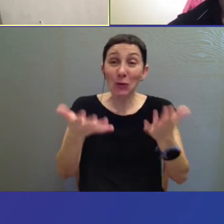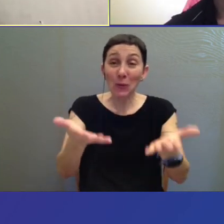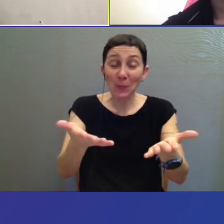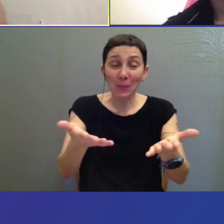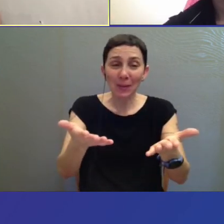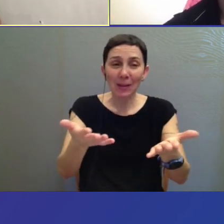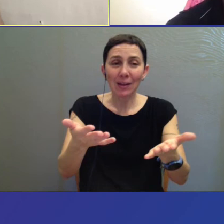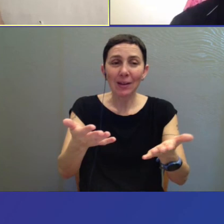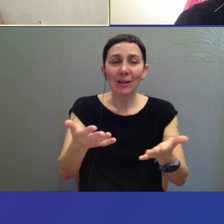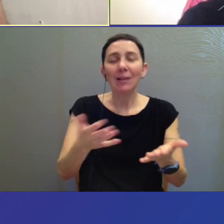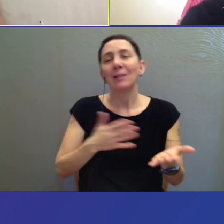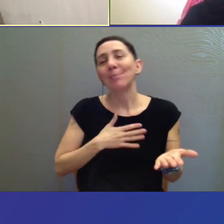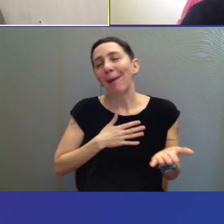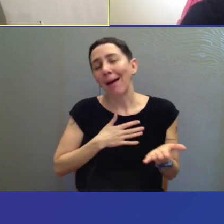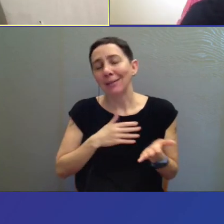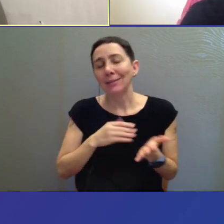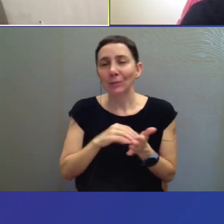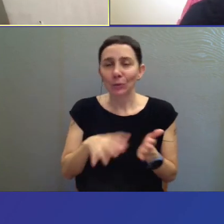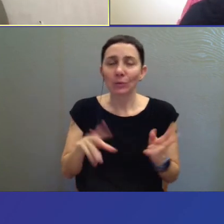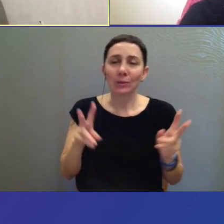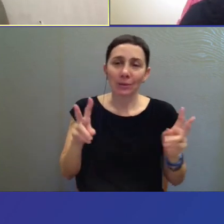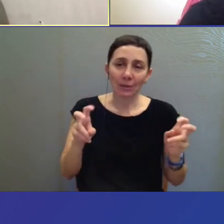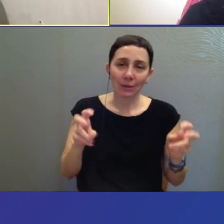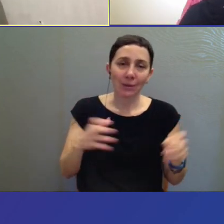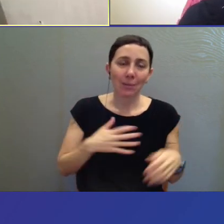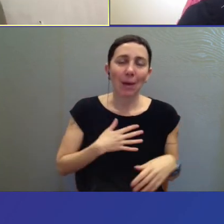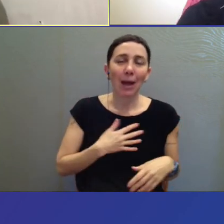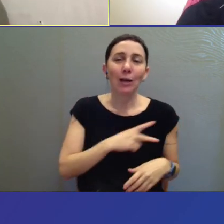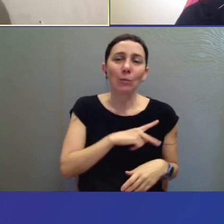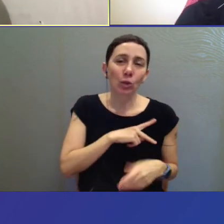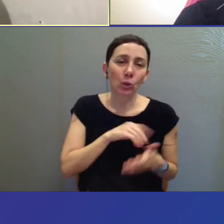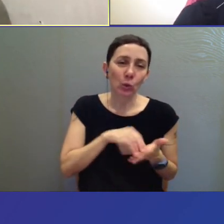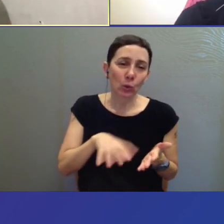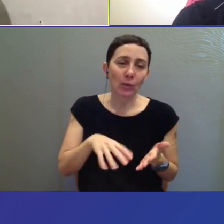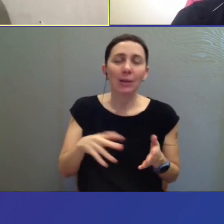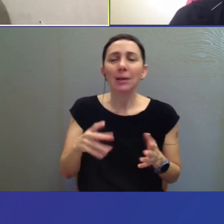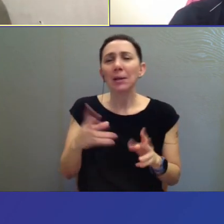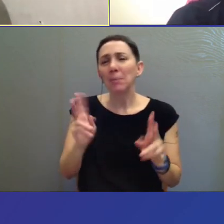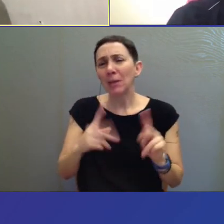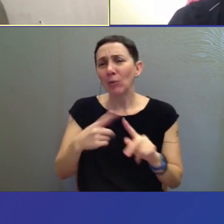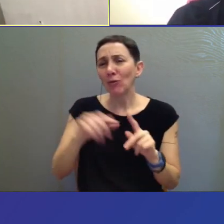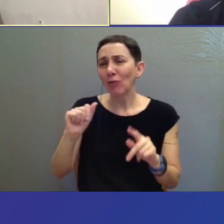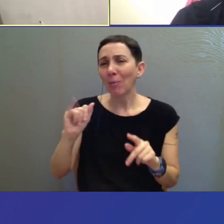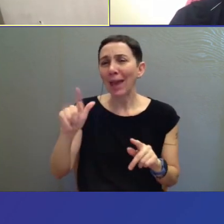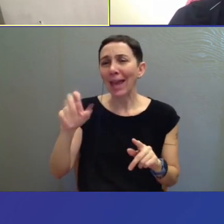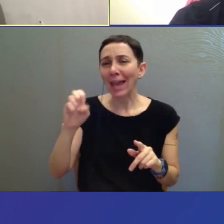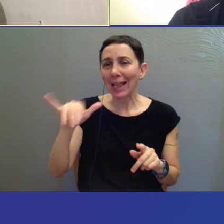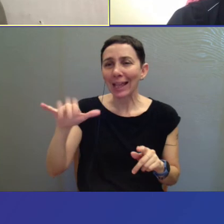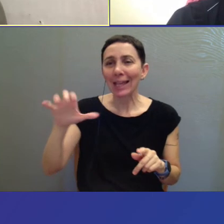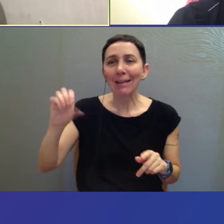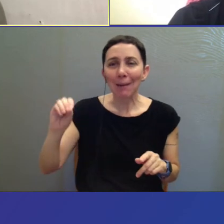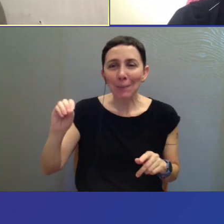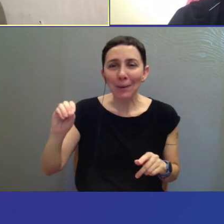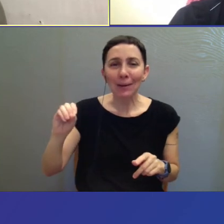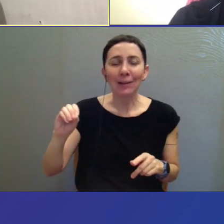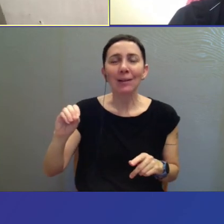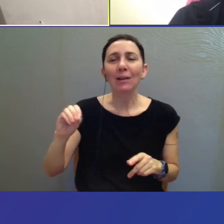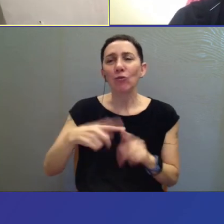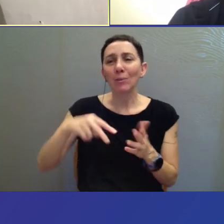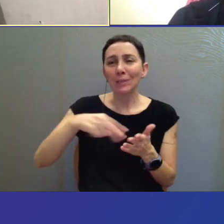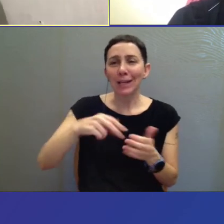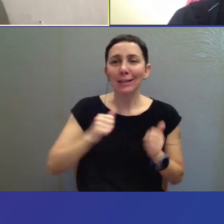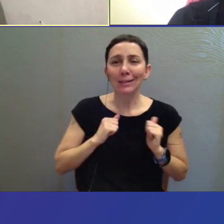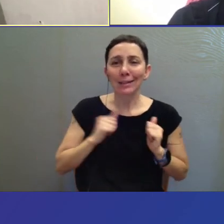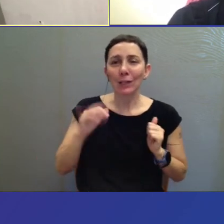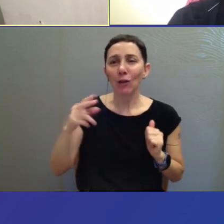And when I say my students, it's not my personal students, but students from the Ailey Company, students from Dance Theater of Harlem. I